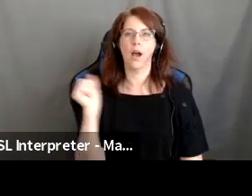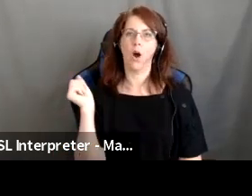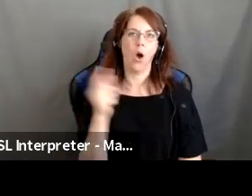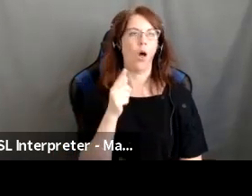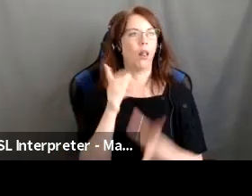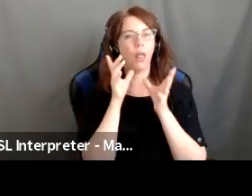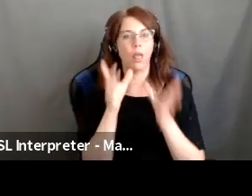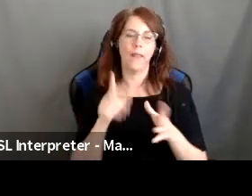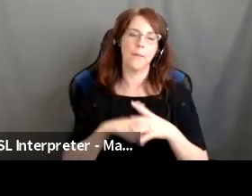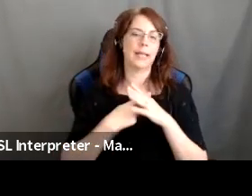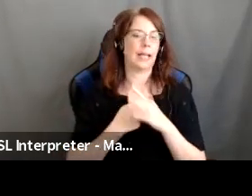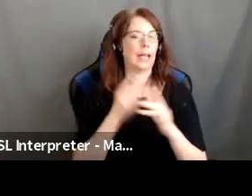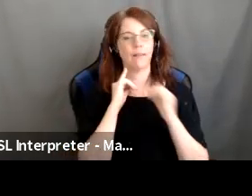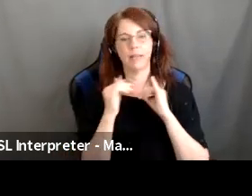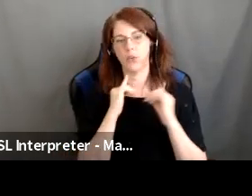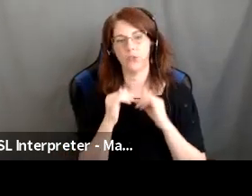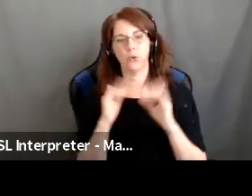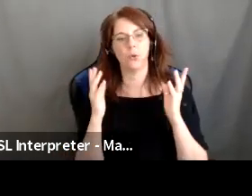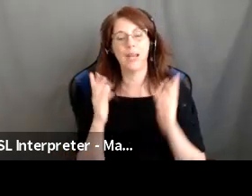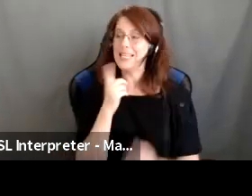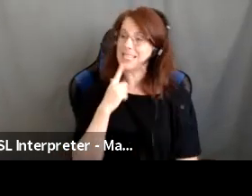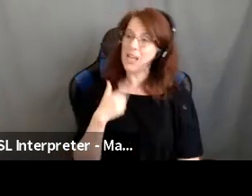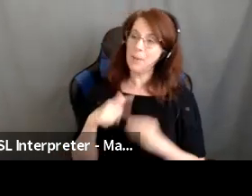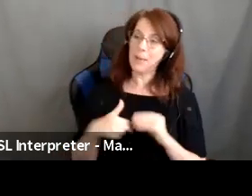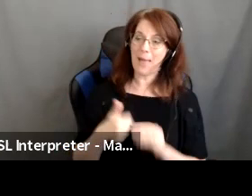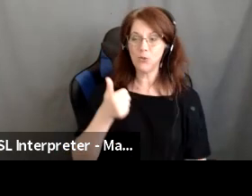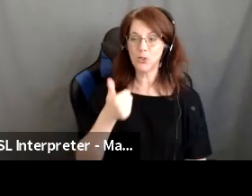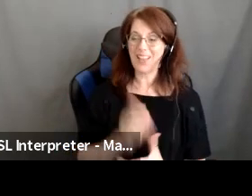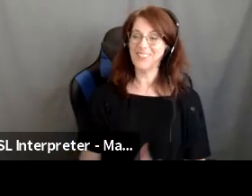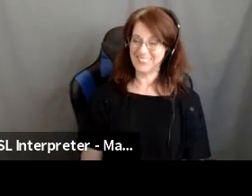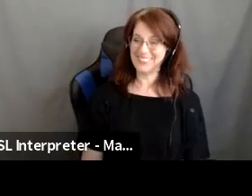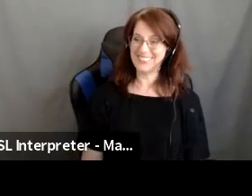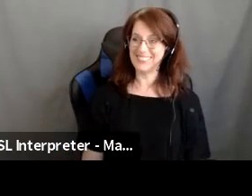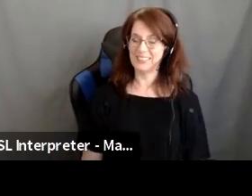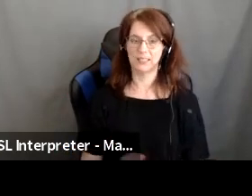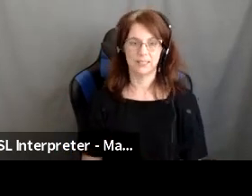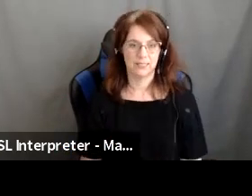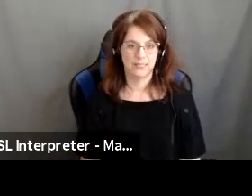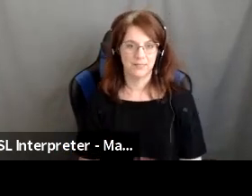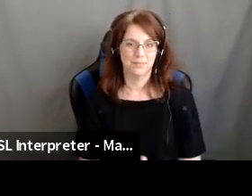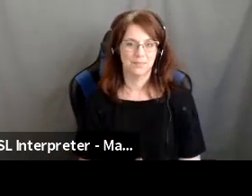hate at the beginning of our interviews. Tell me a little bit about yourself.